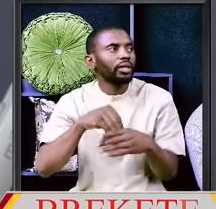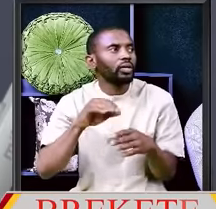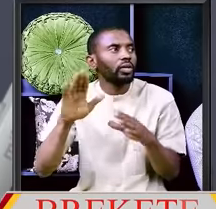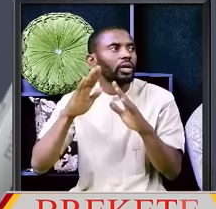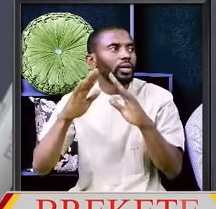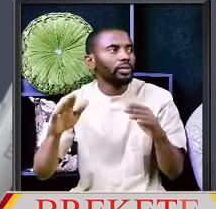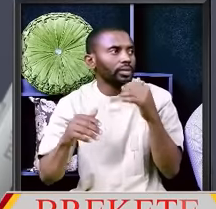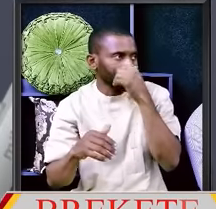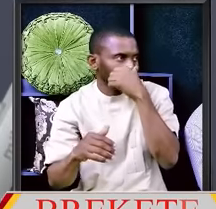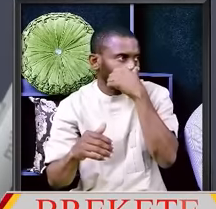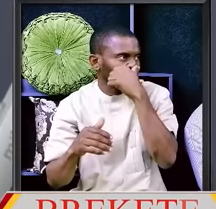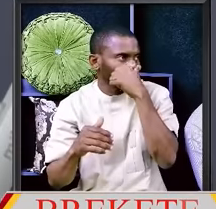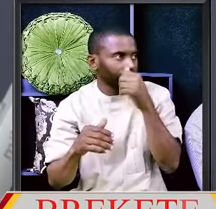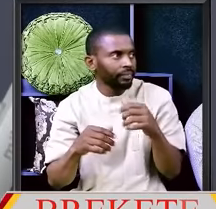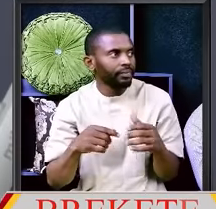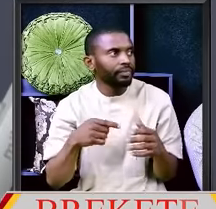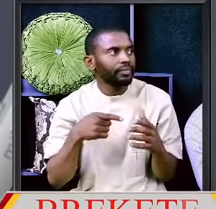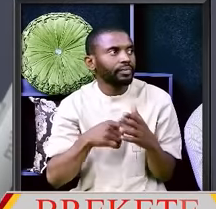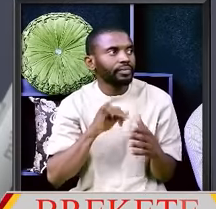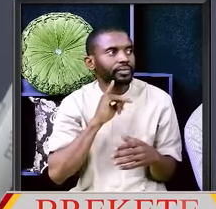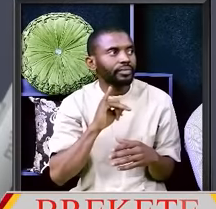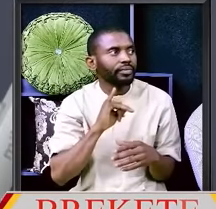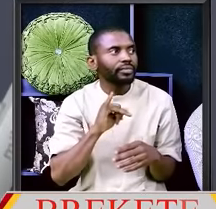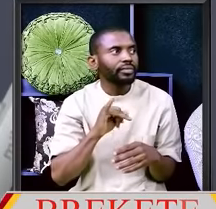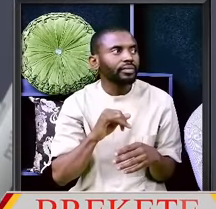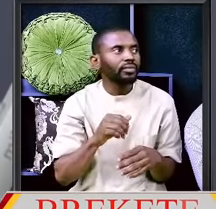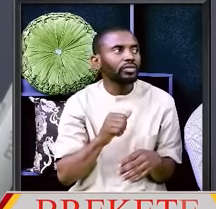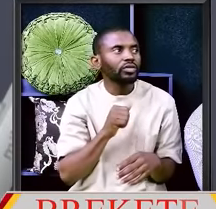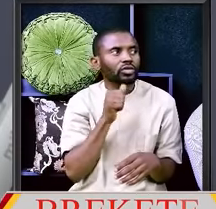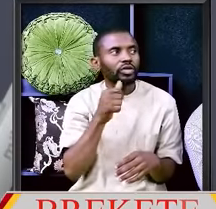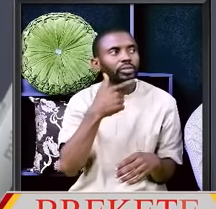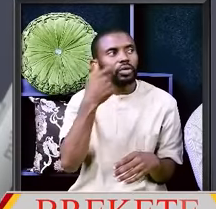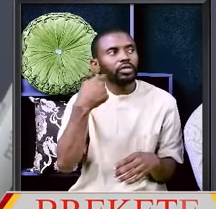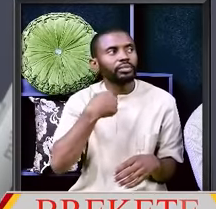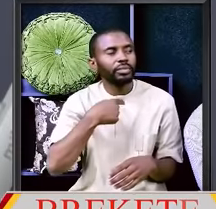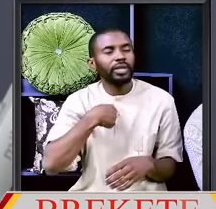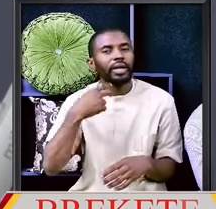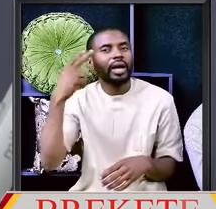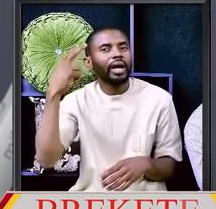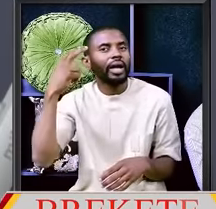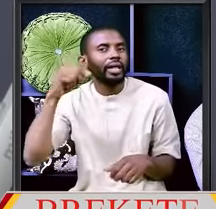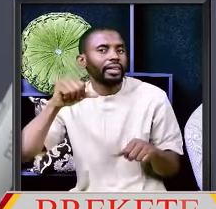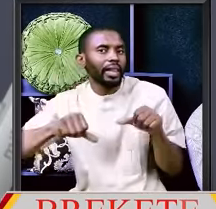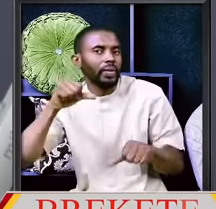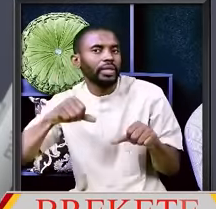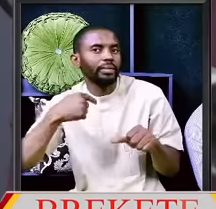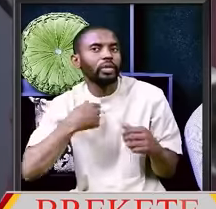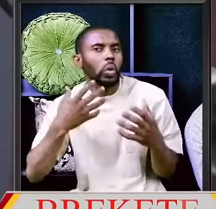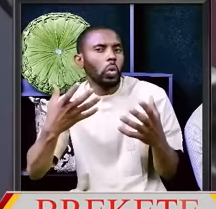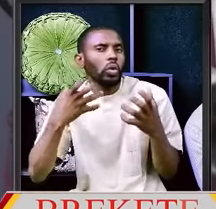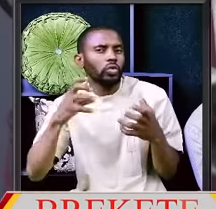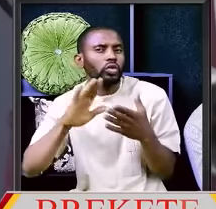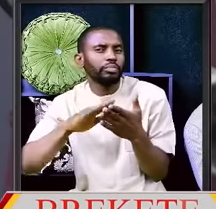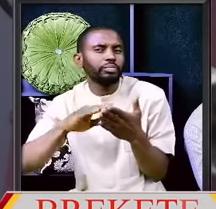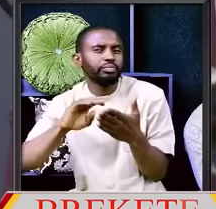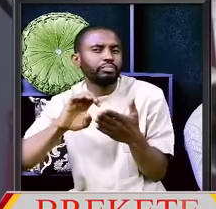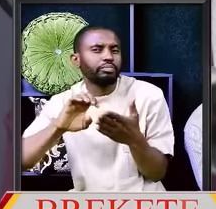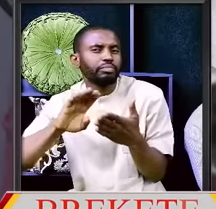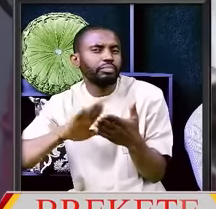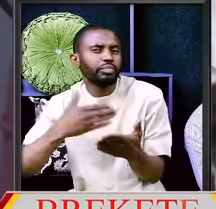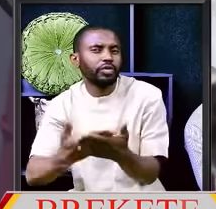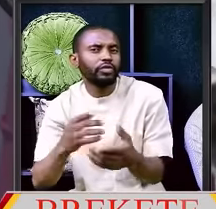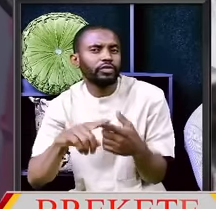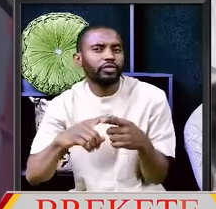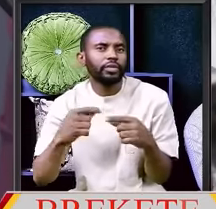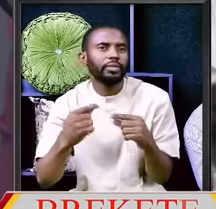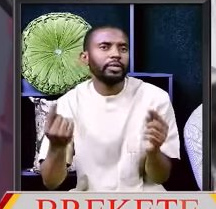Peking. Oh, this is another angle to it. Not because I'm doubting, I want to prove to enemies that this is that